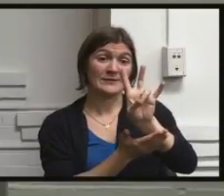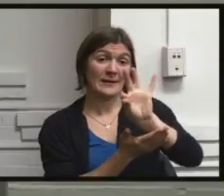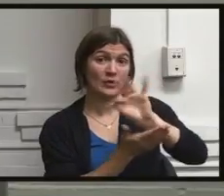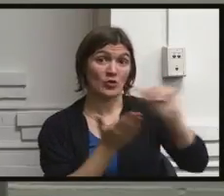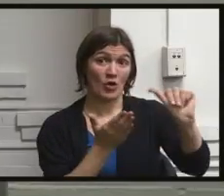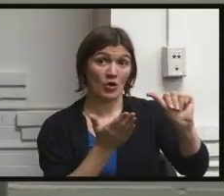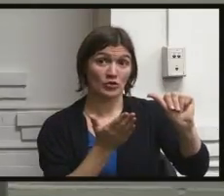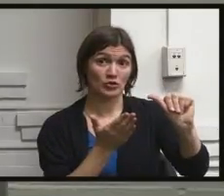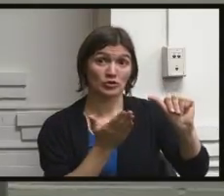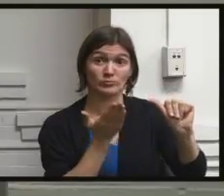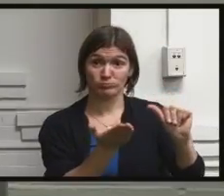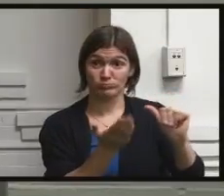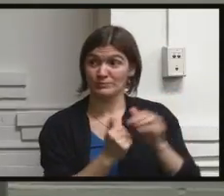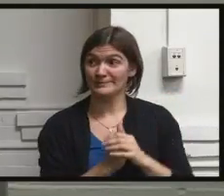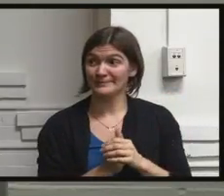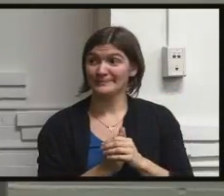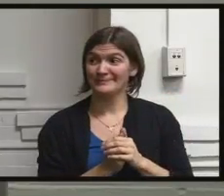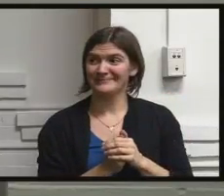$386,379.